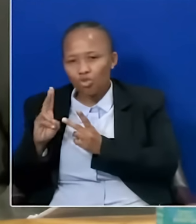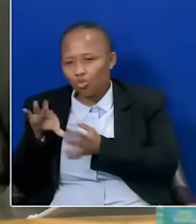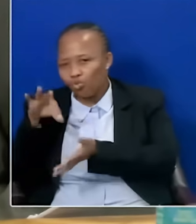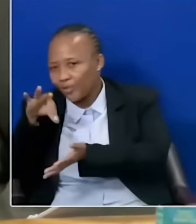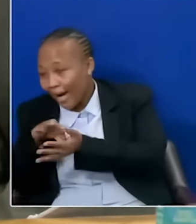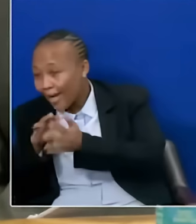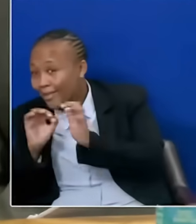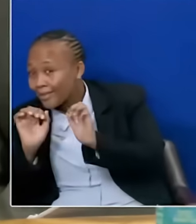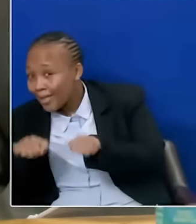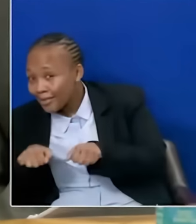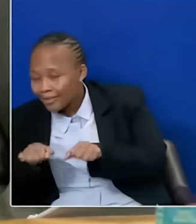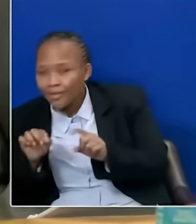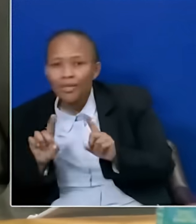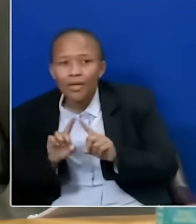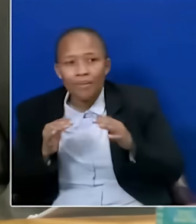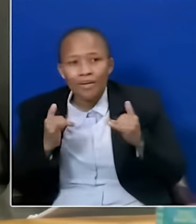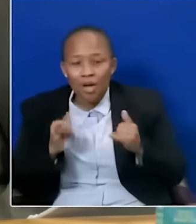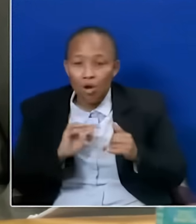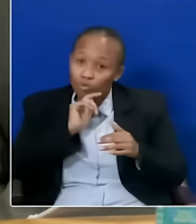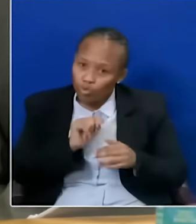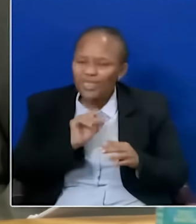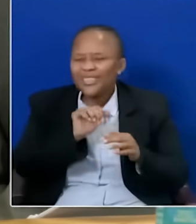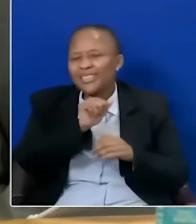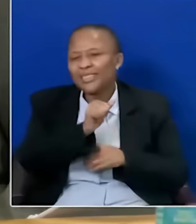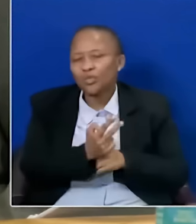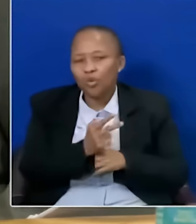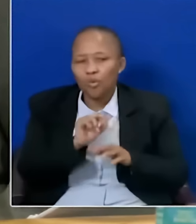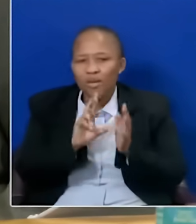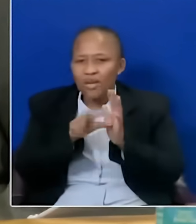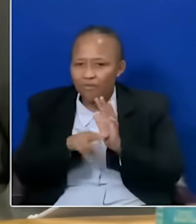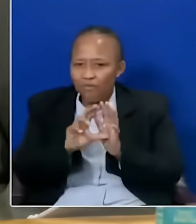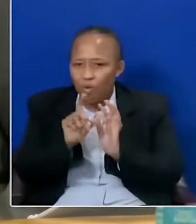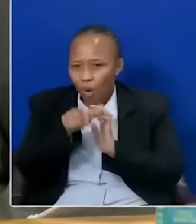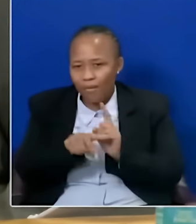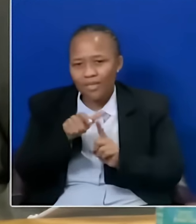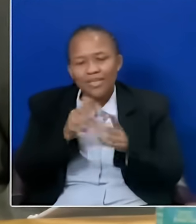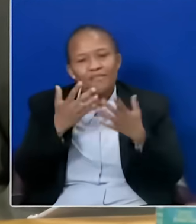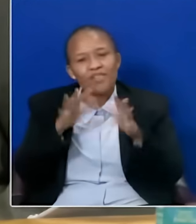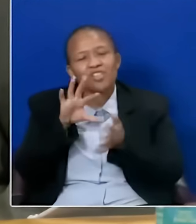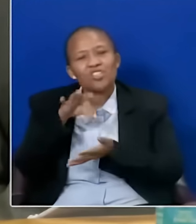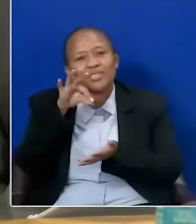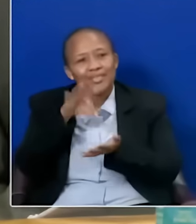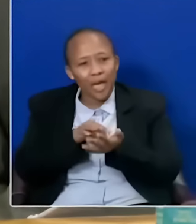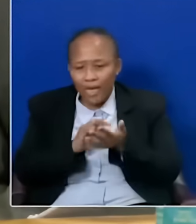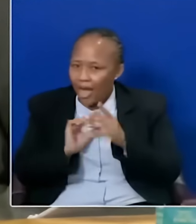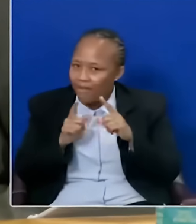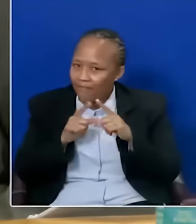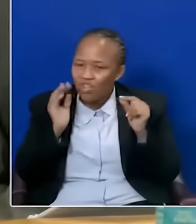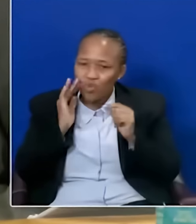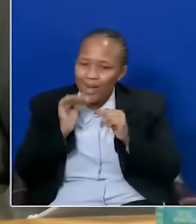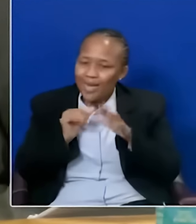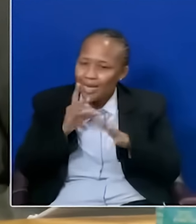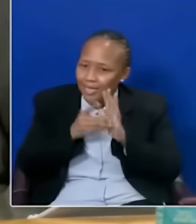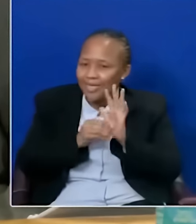6 June. So the reviewer signed off and completed on 6 June. So